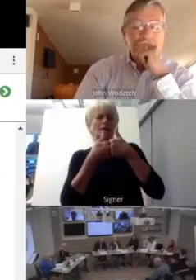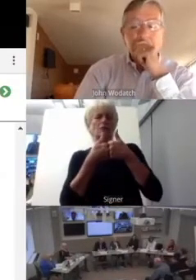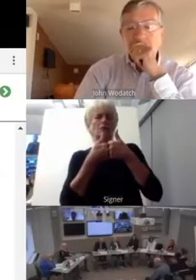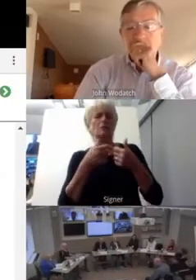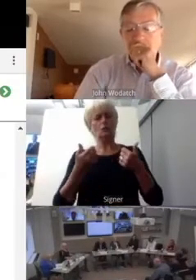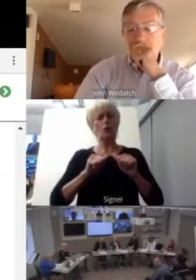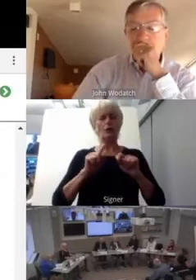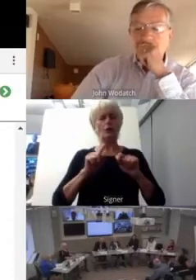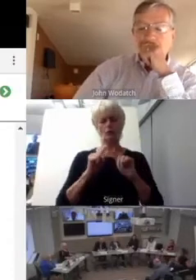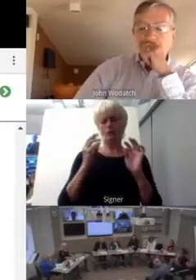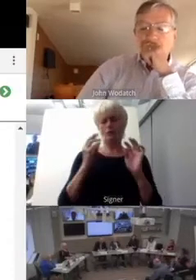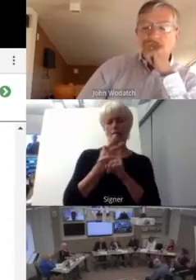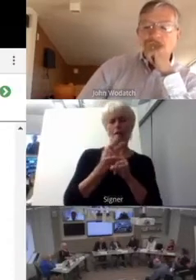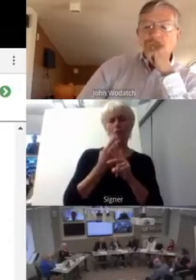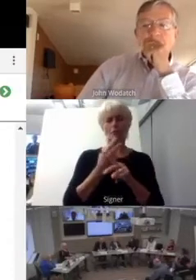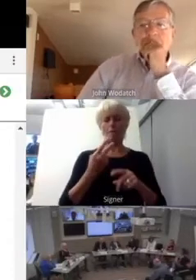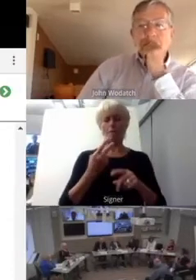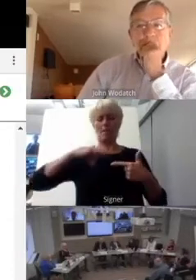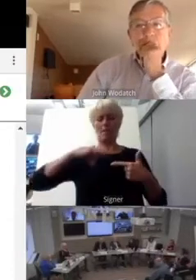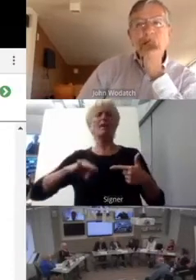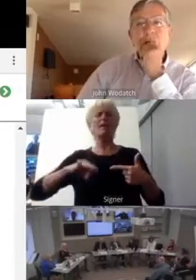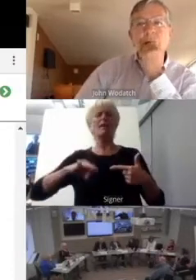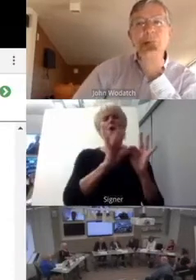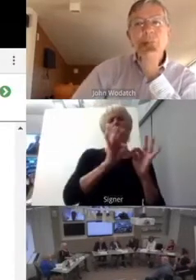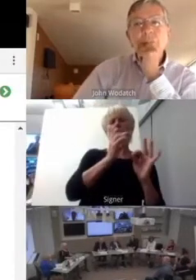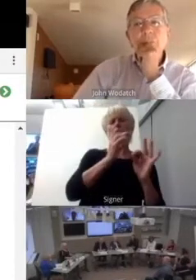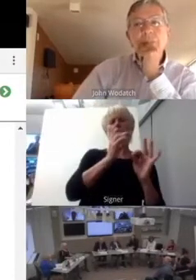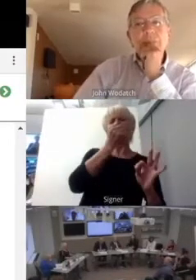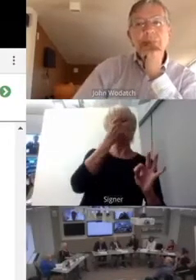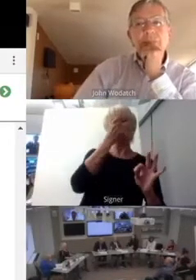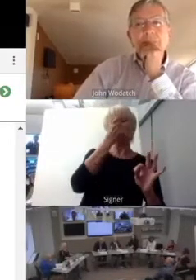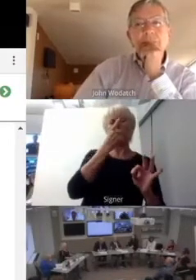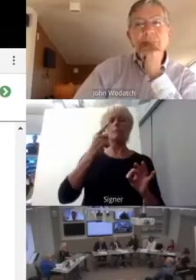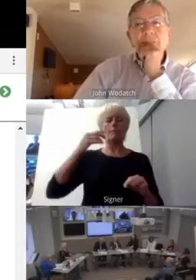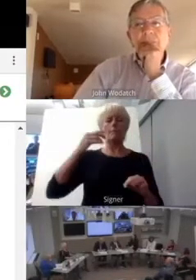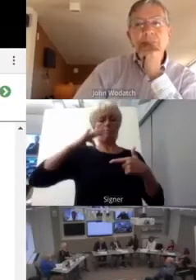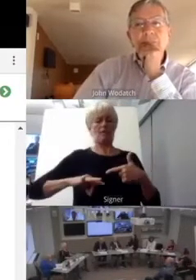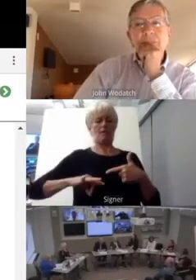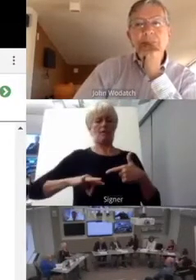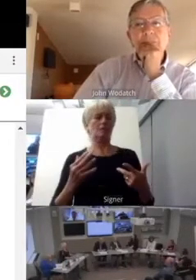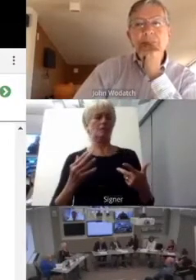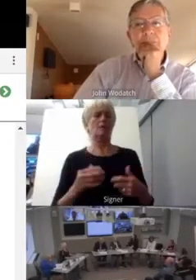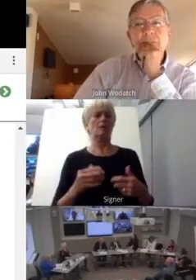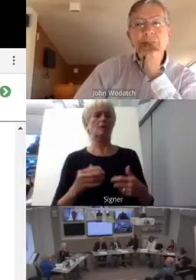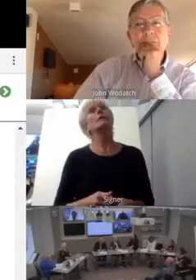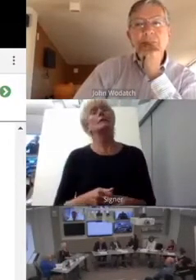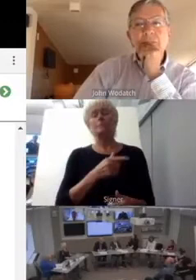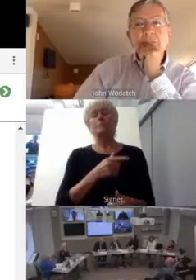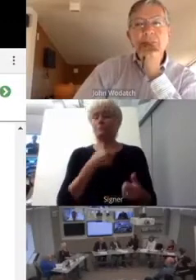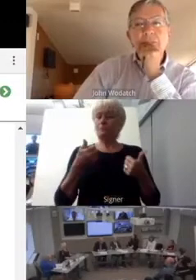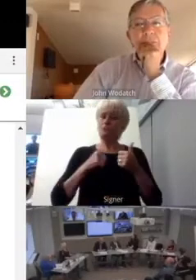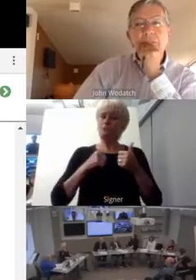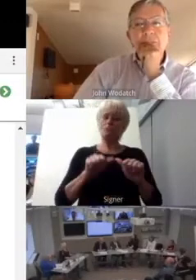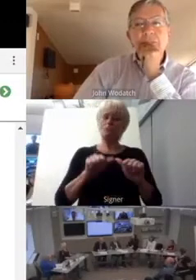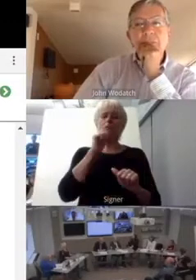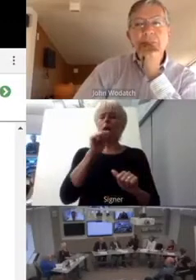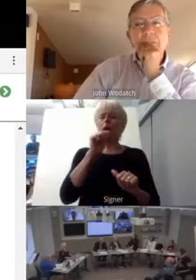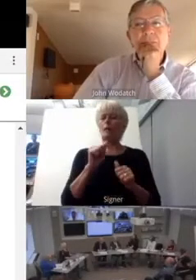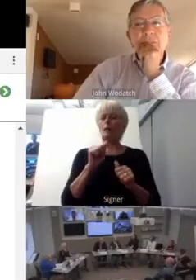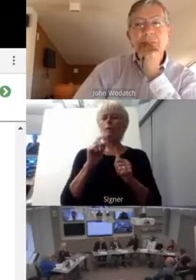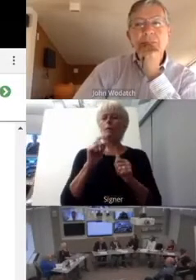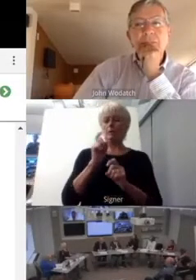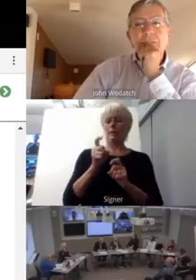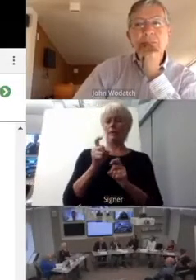benefits. Yeah, we try very hard not to quantify the benefits. It's very hard to